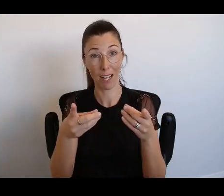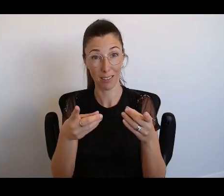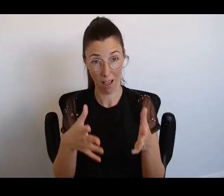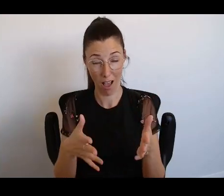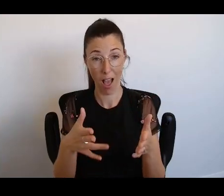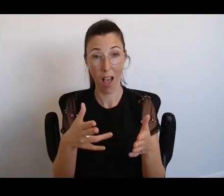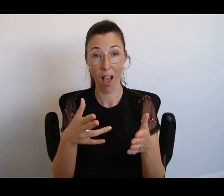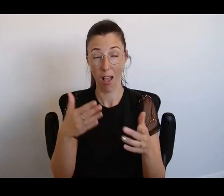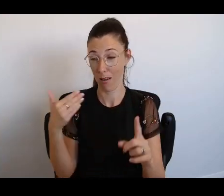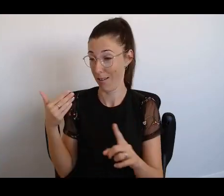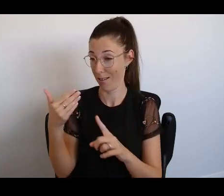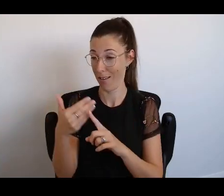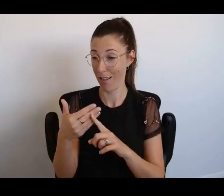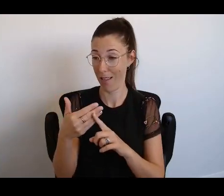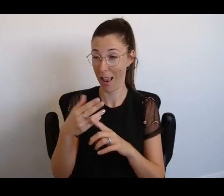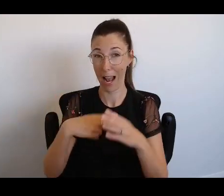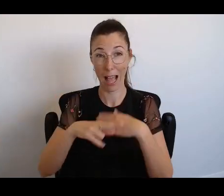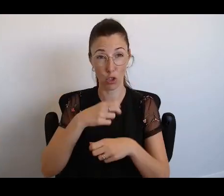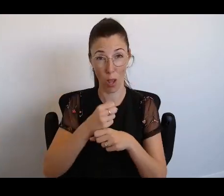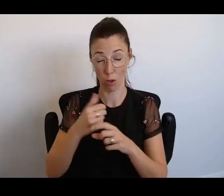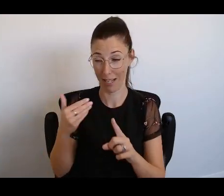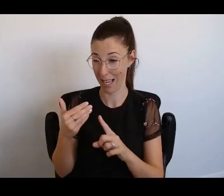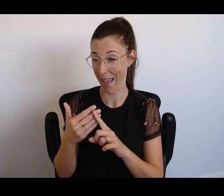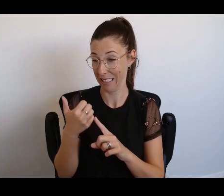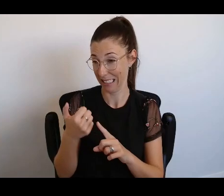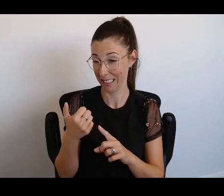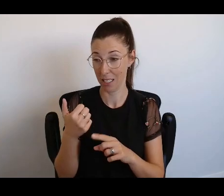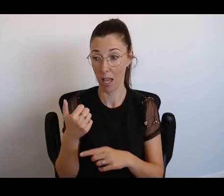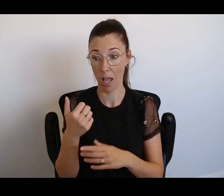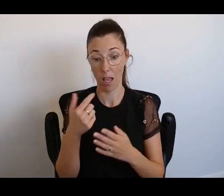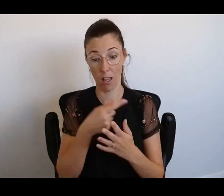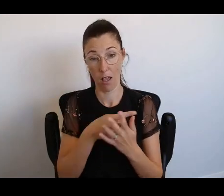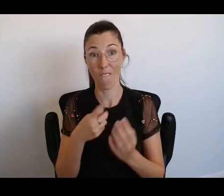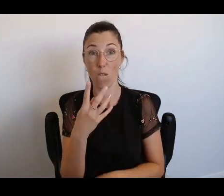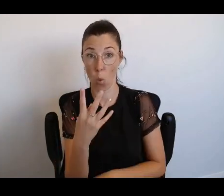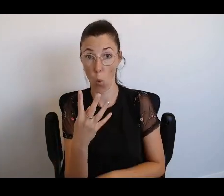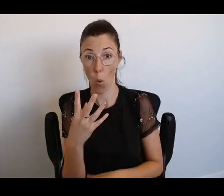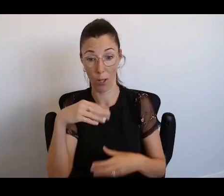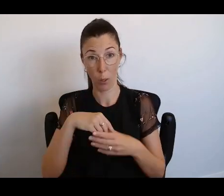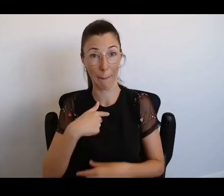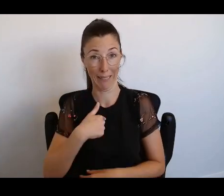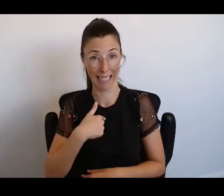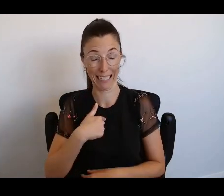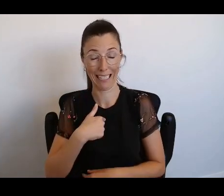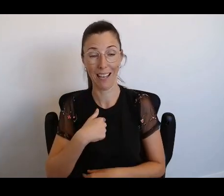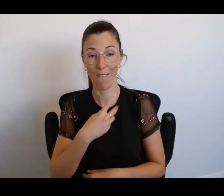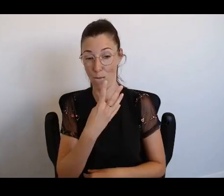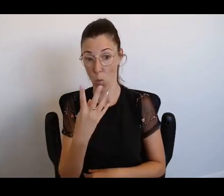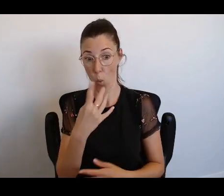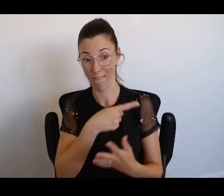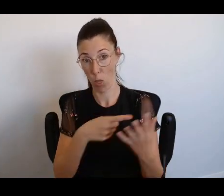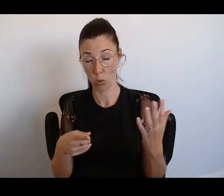was initiated, 4 of us, me included, started our careers as art teachers